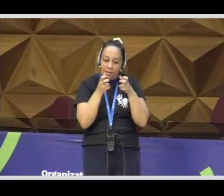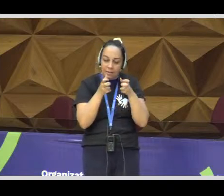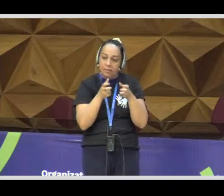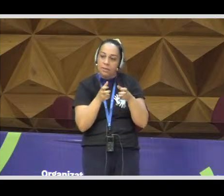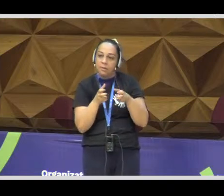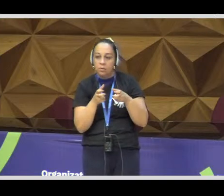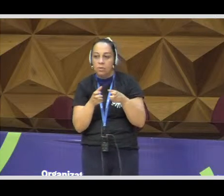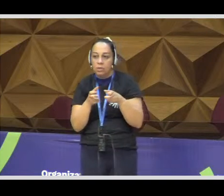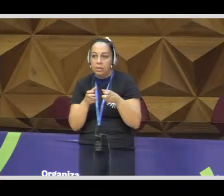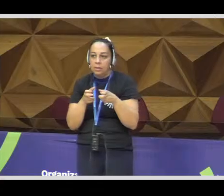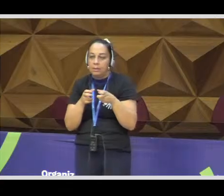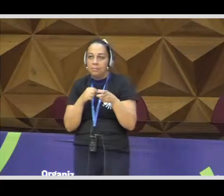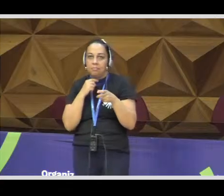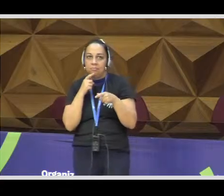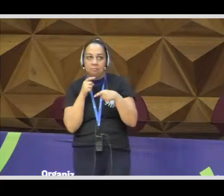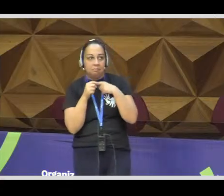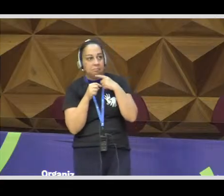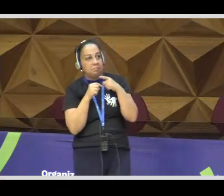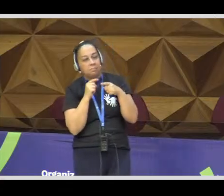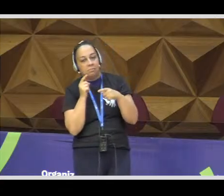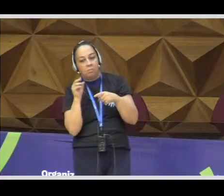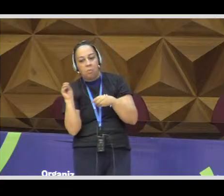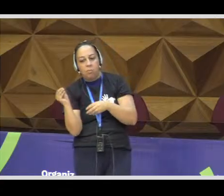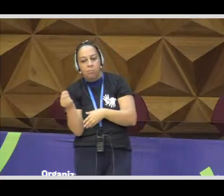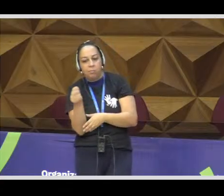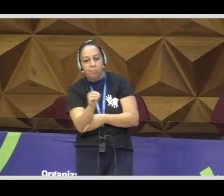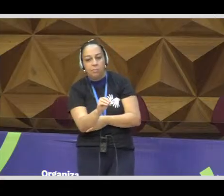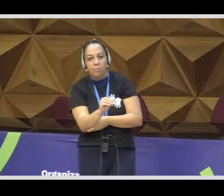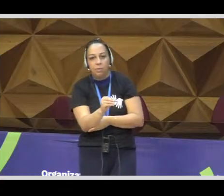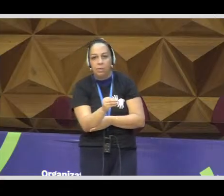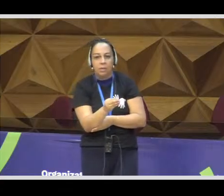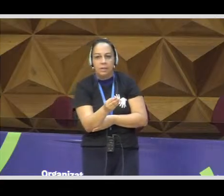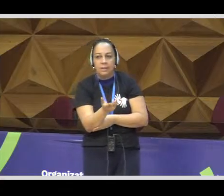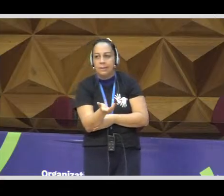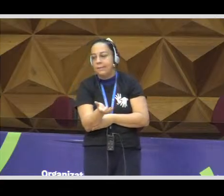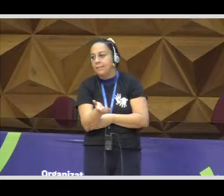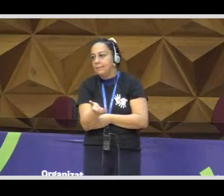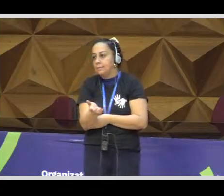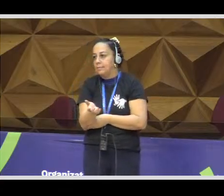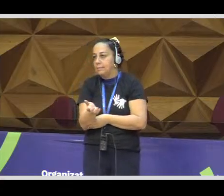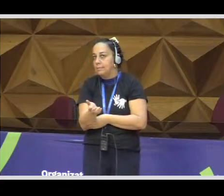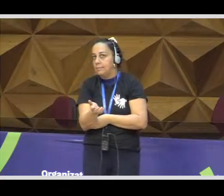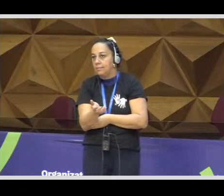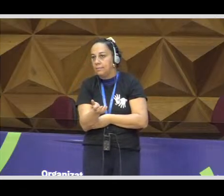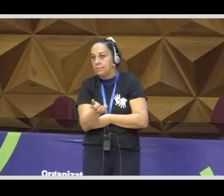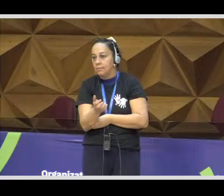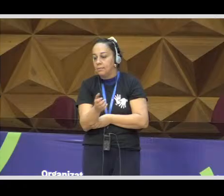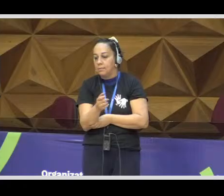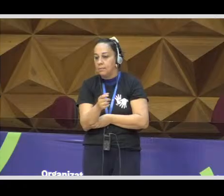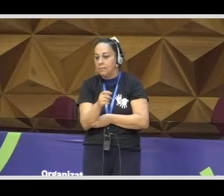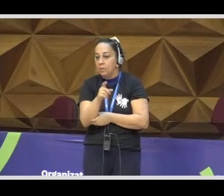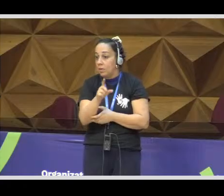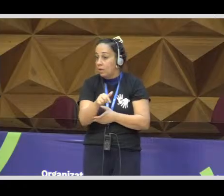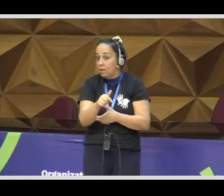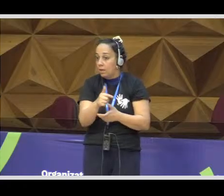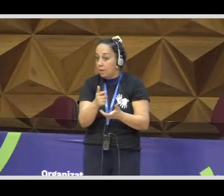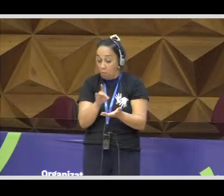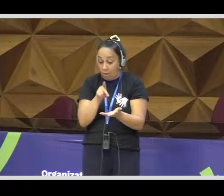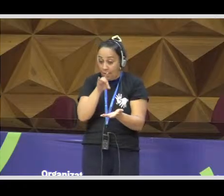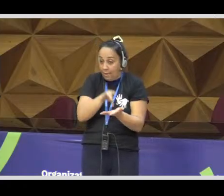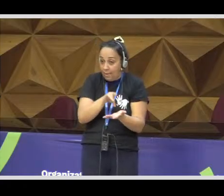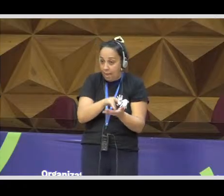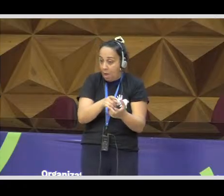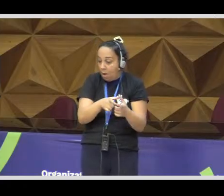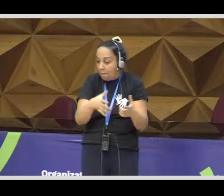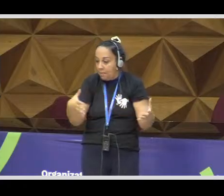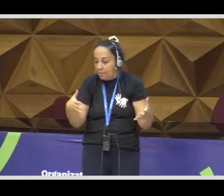maybe adding extra things into an augmented reality environment, or replace it entirely with something better. So maybe